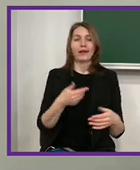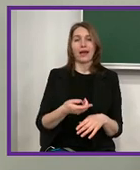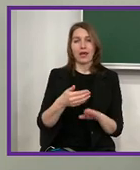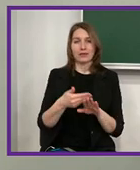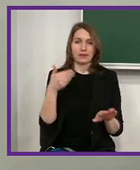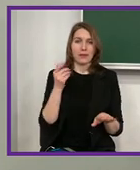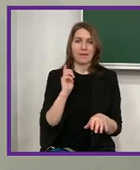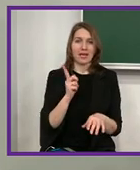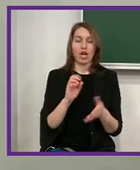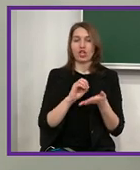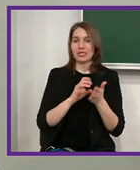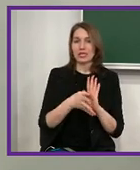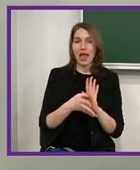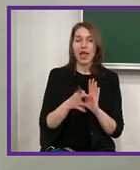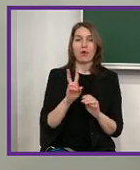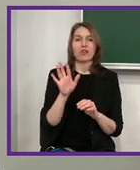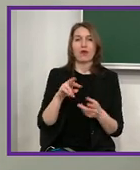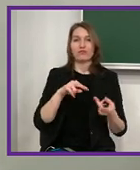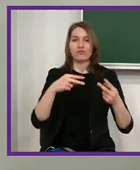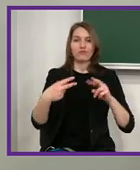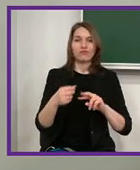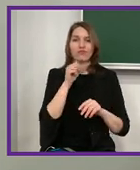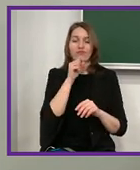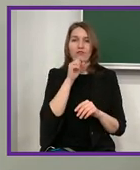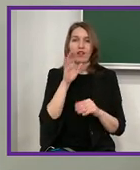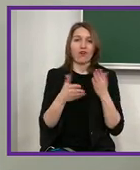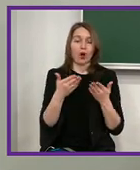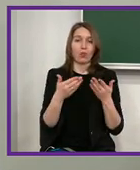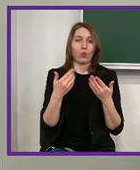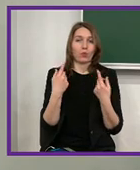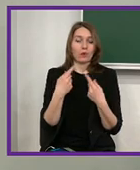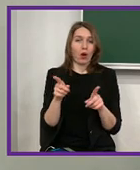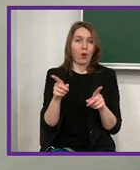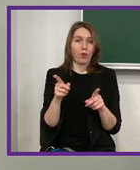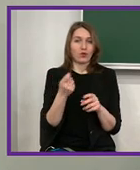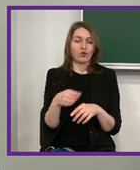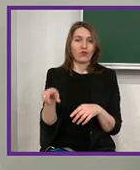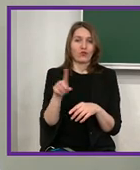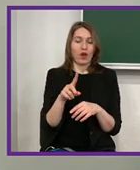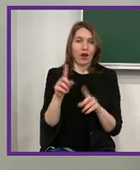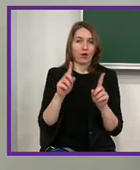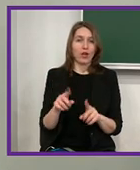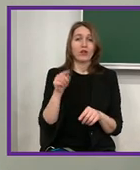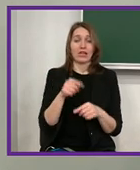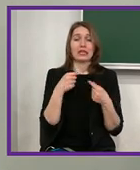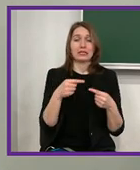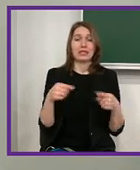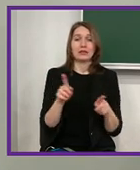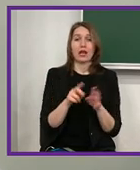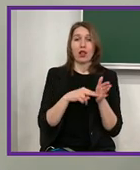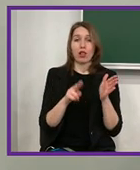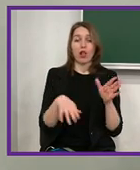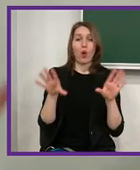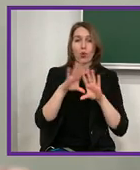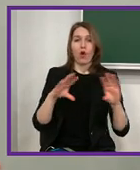kind of nip grievances in the bud earlier. And there are a kind of increasing number of tech-assisted tools,